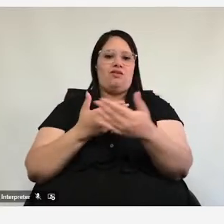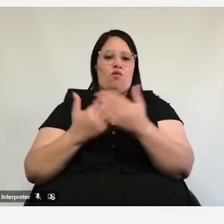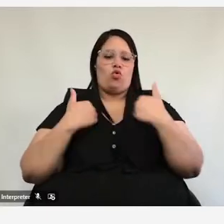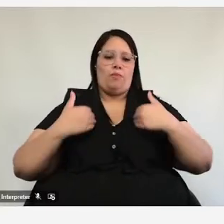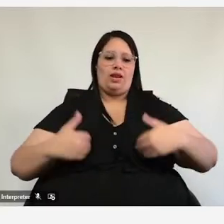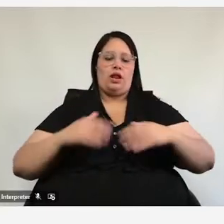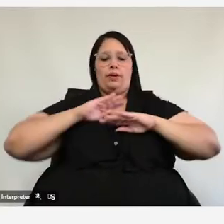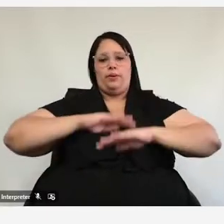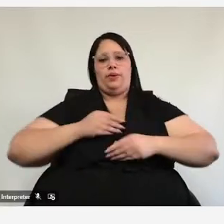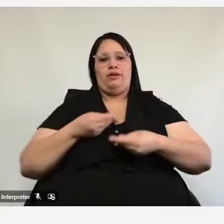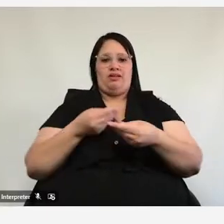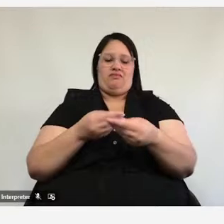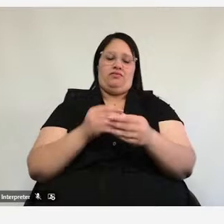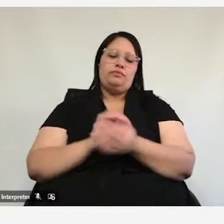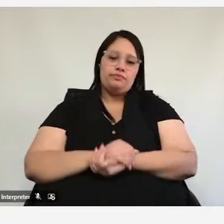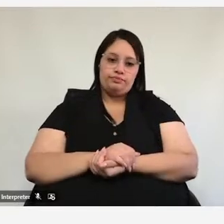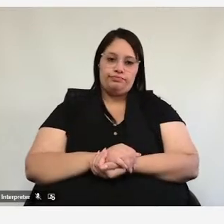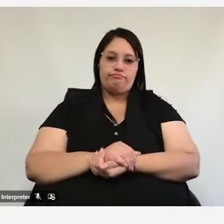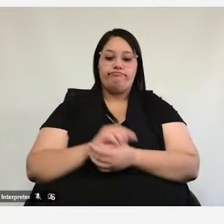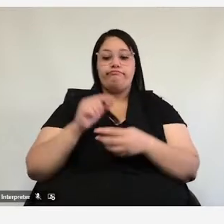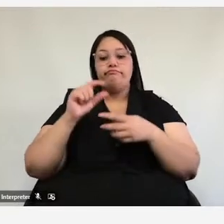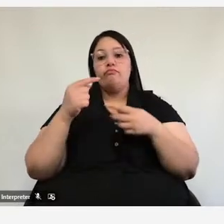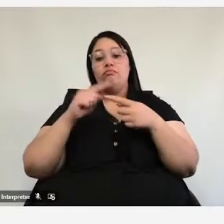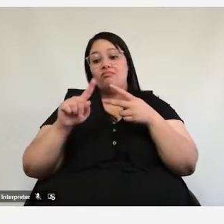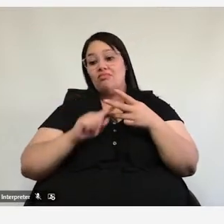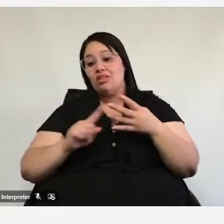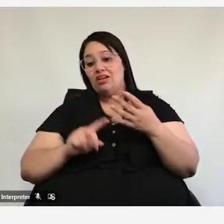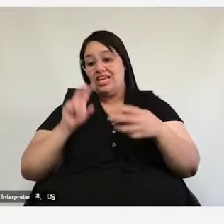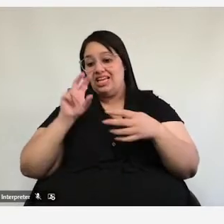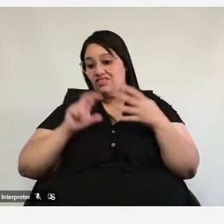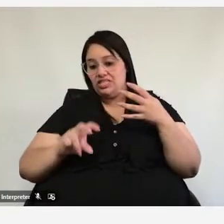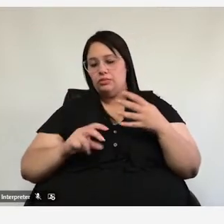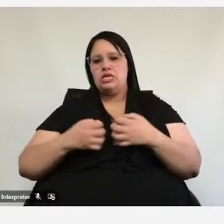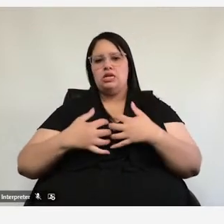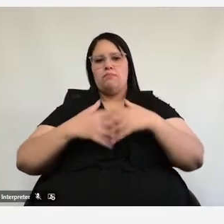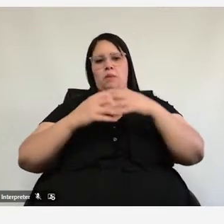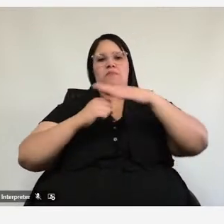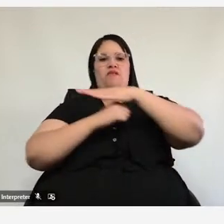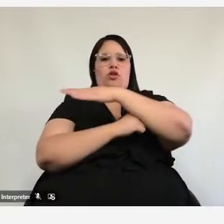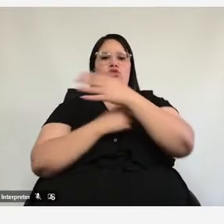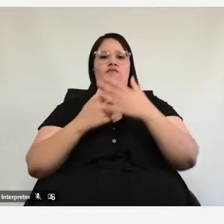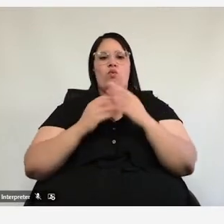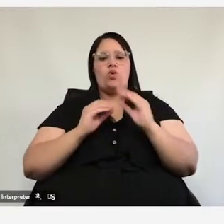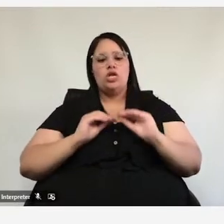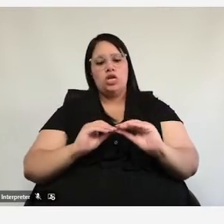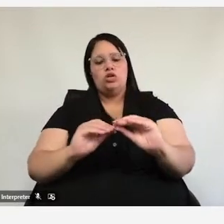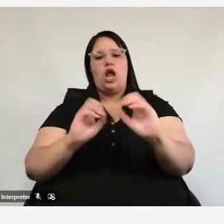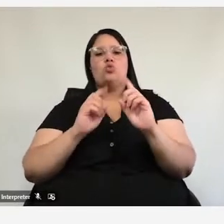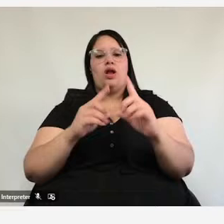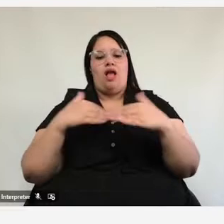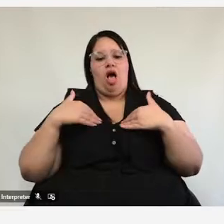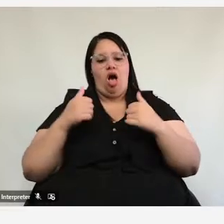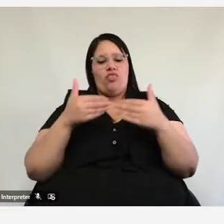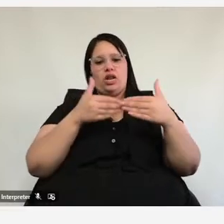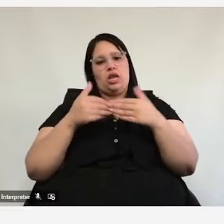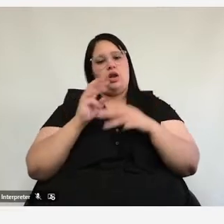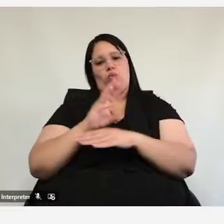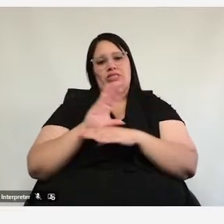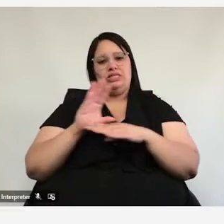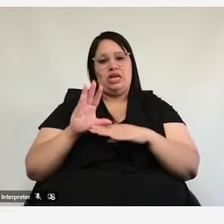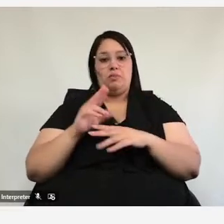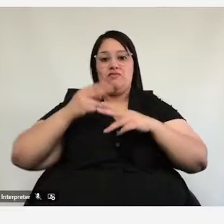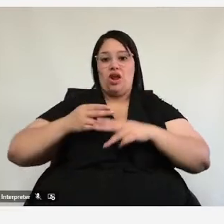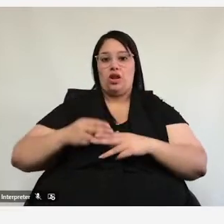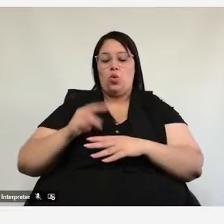humanitarian relief. These investments are laying the groundwork for an educated, healthy, and more caring Western Cape. And finally,